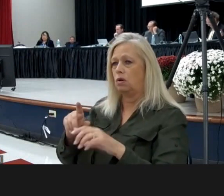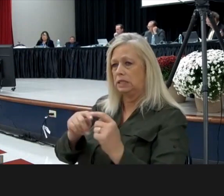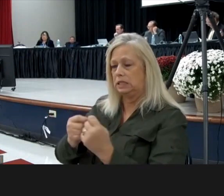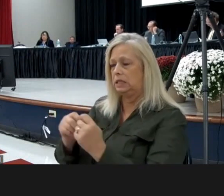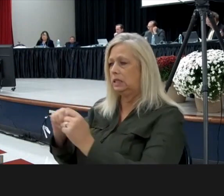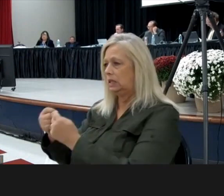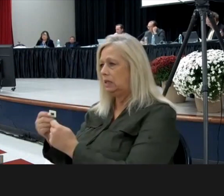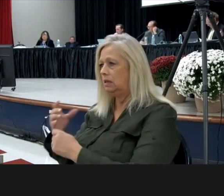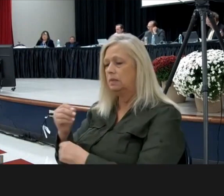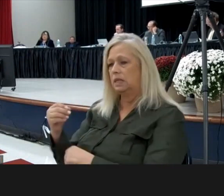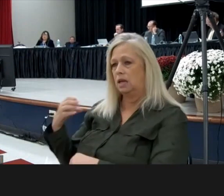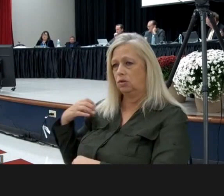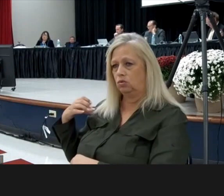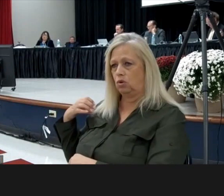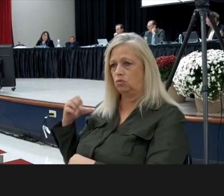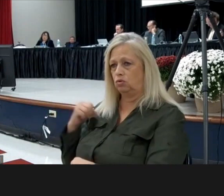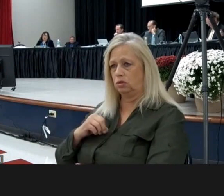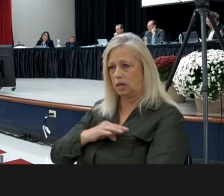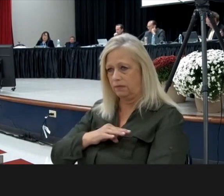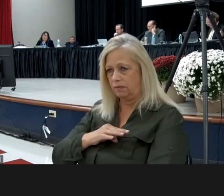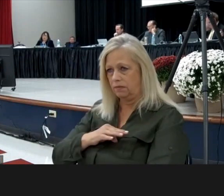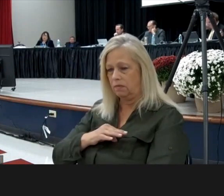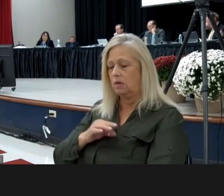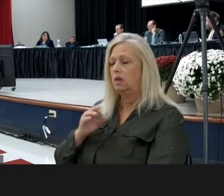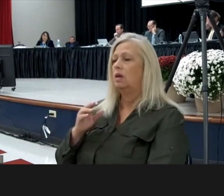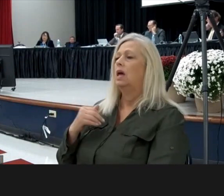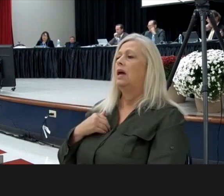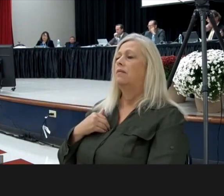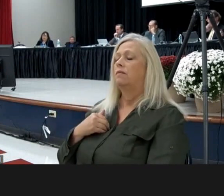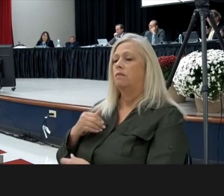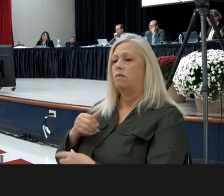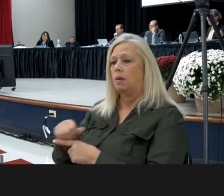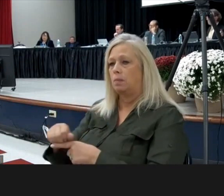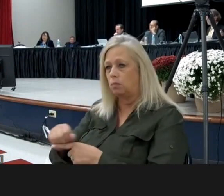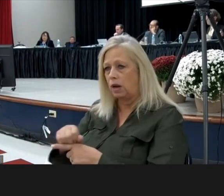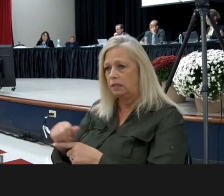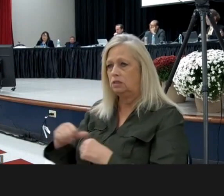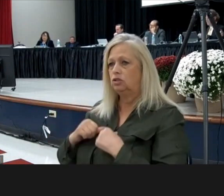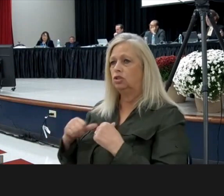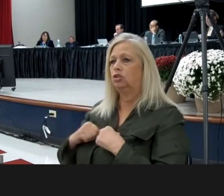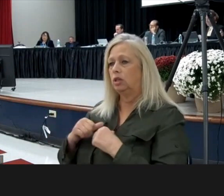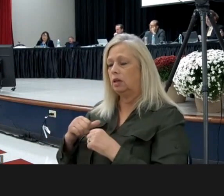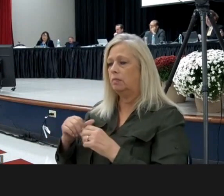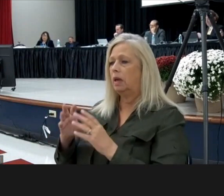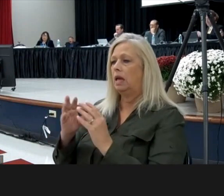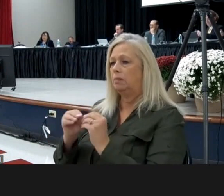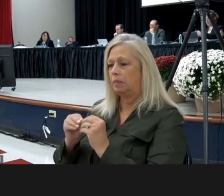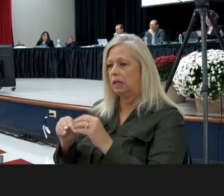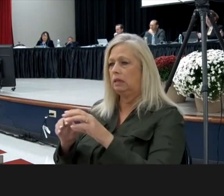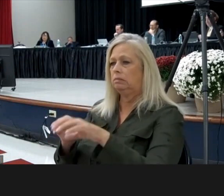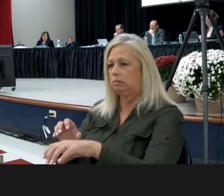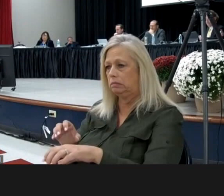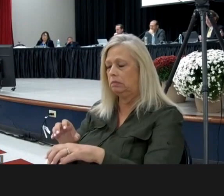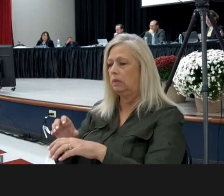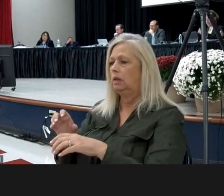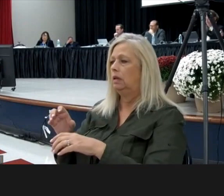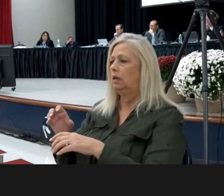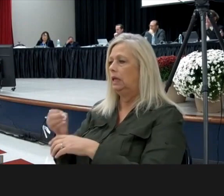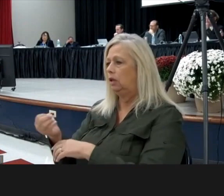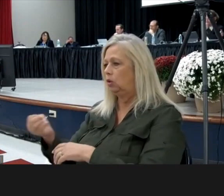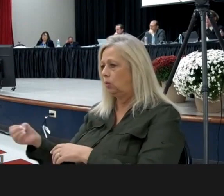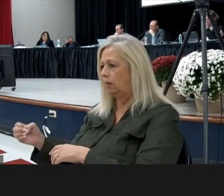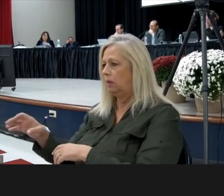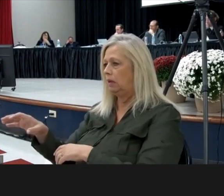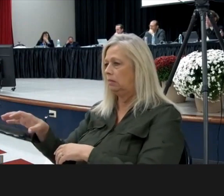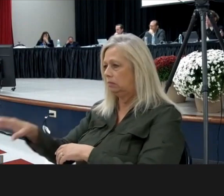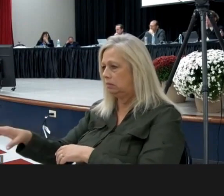staffs. We'll provide a practice gym, locker room, meeting space, team equipment, and storage areas for both